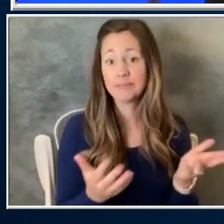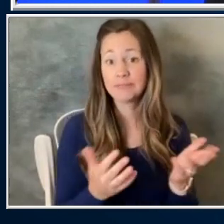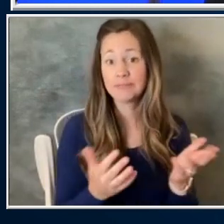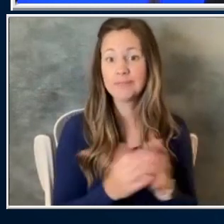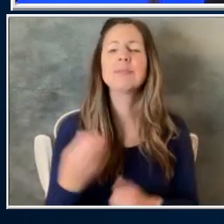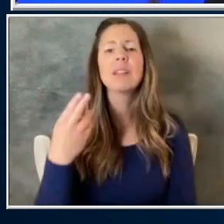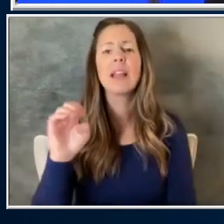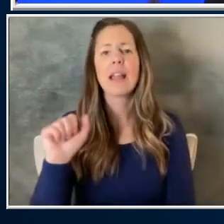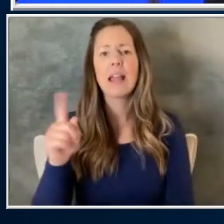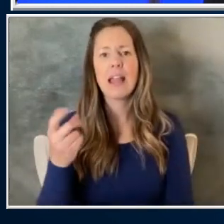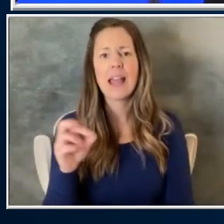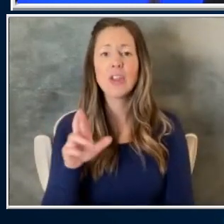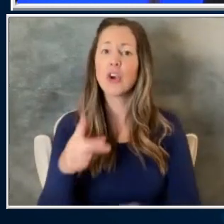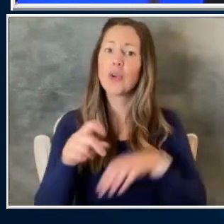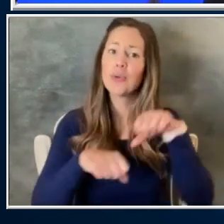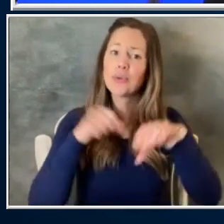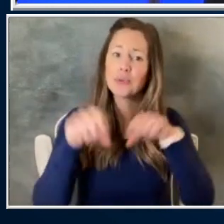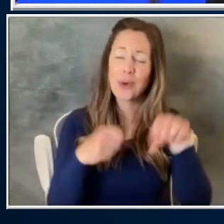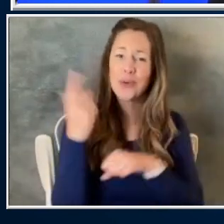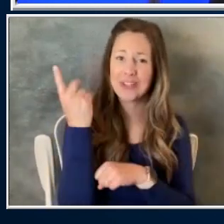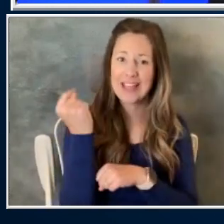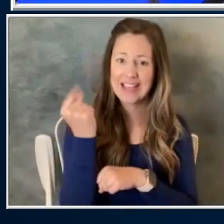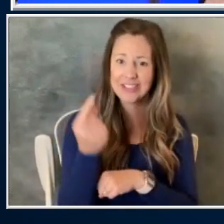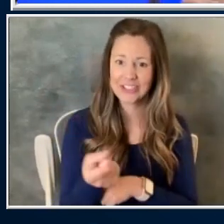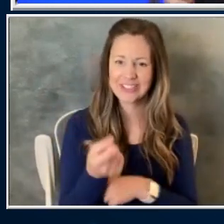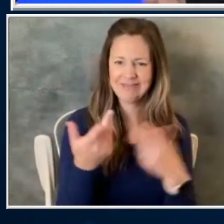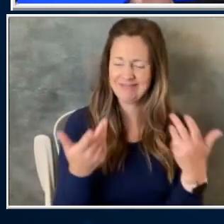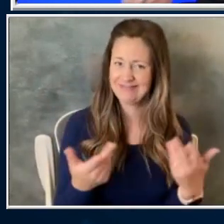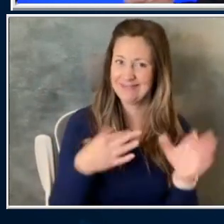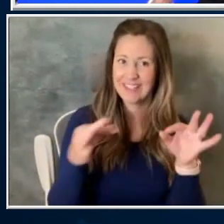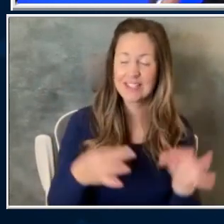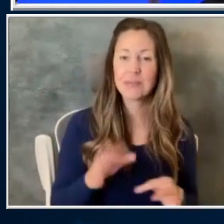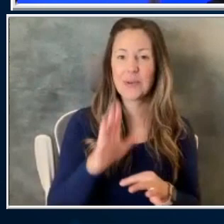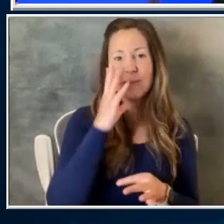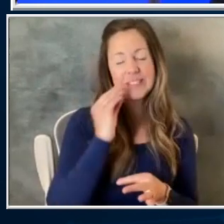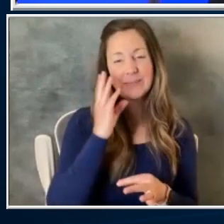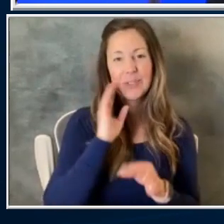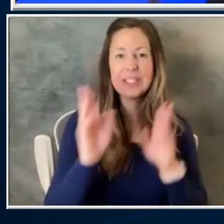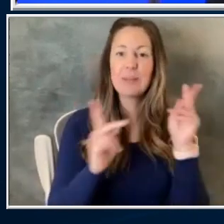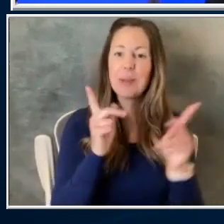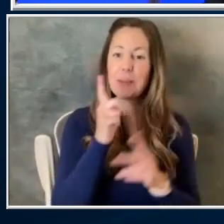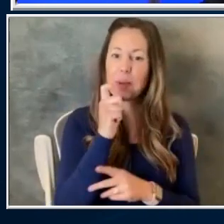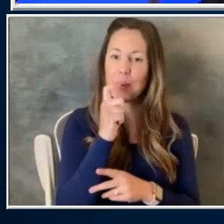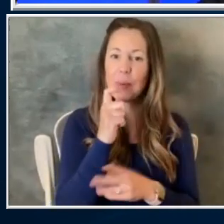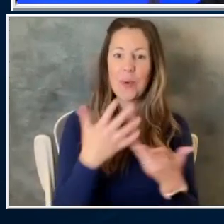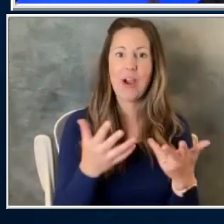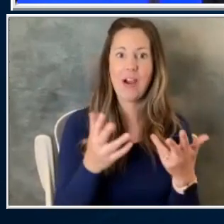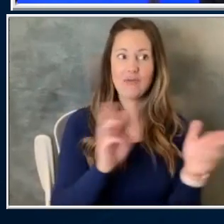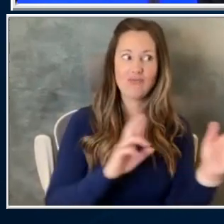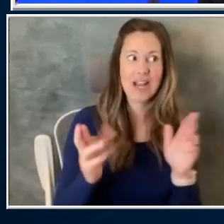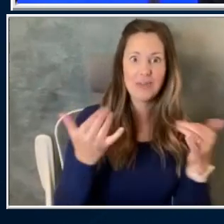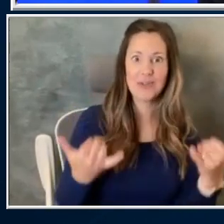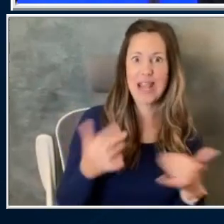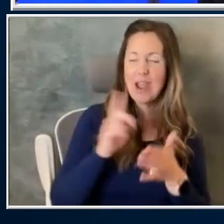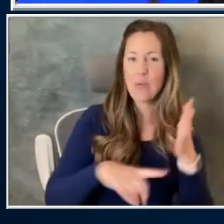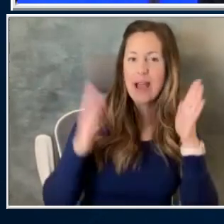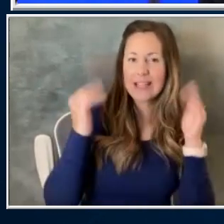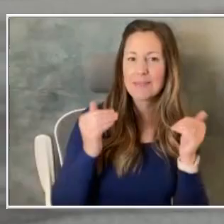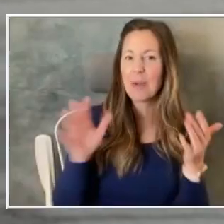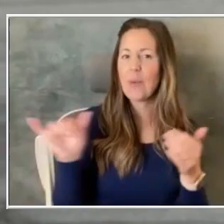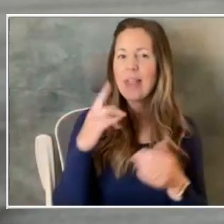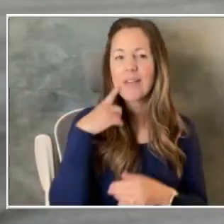you rode your leg last year. Tell us a little bit about what folks who are gearing up today can expect. What was it like for you?